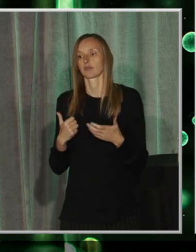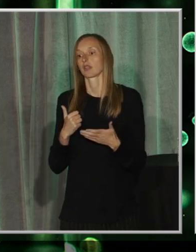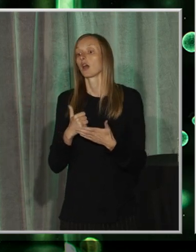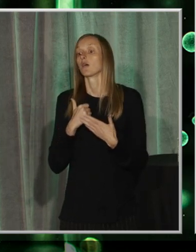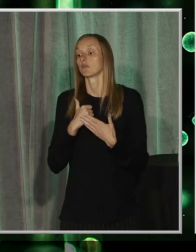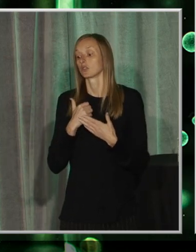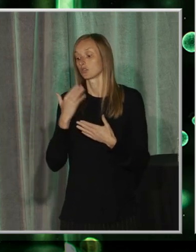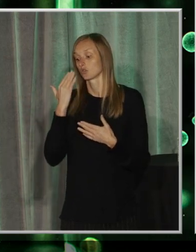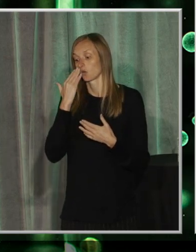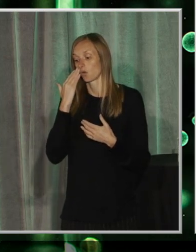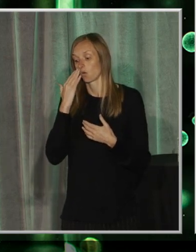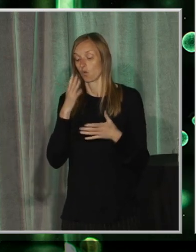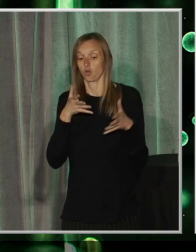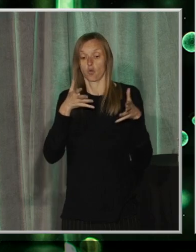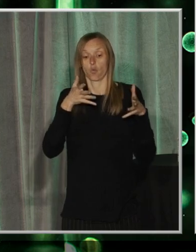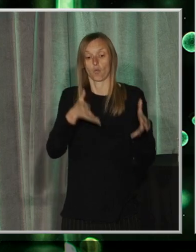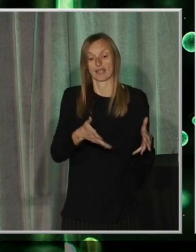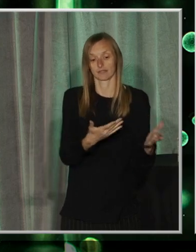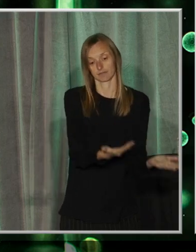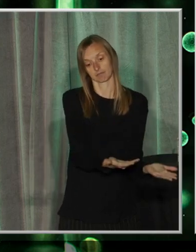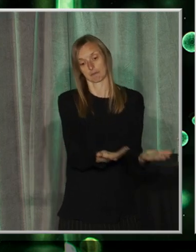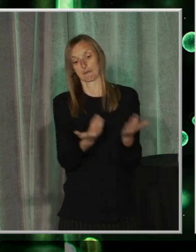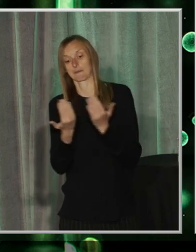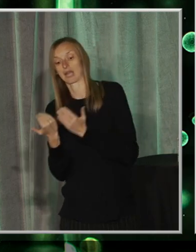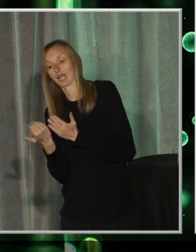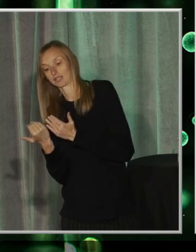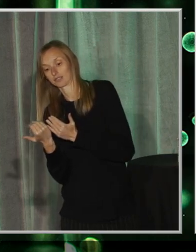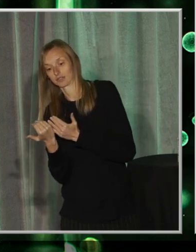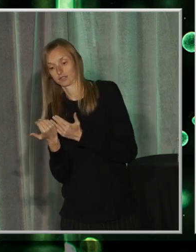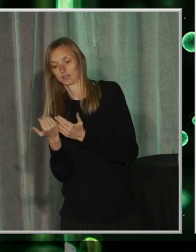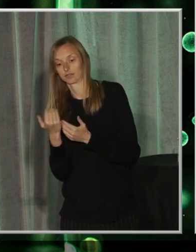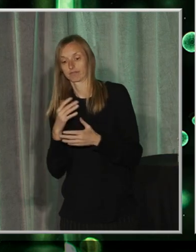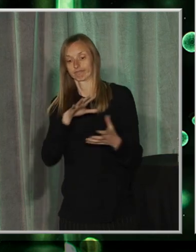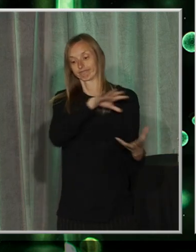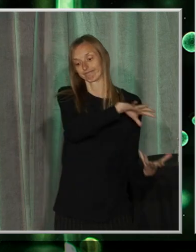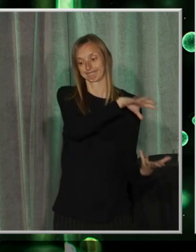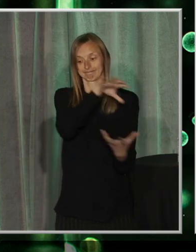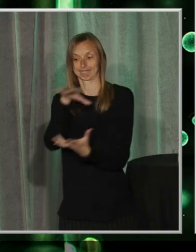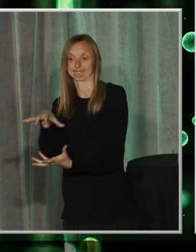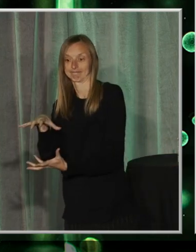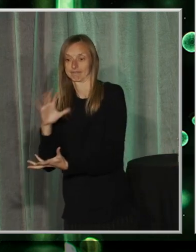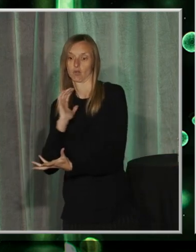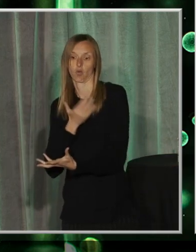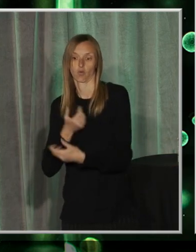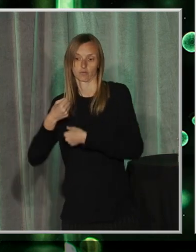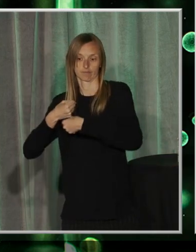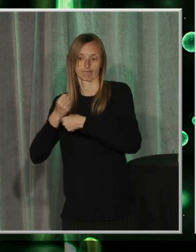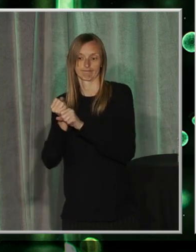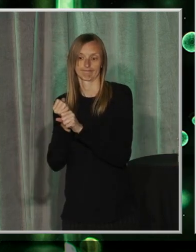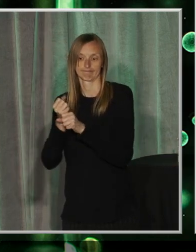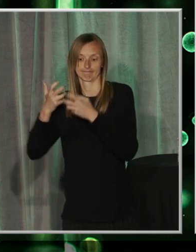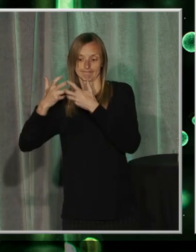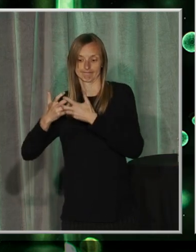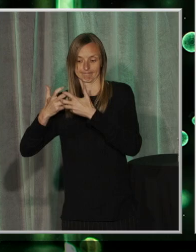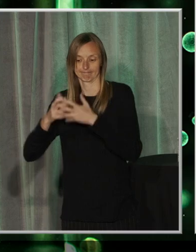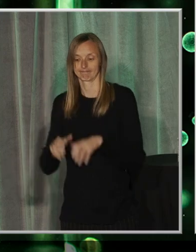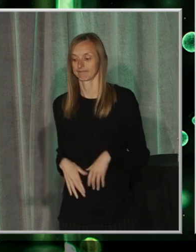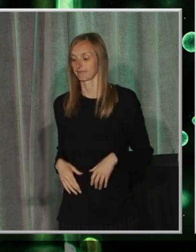the wastes come back to us in full, I would say. This is our